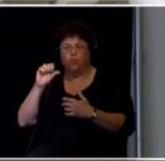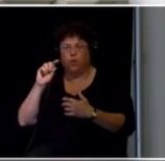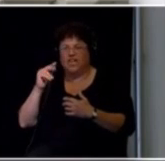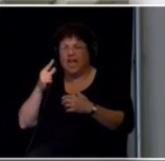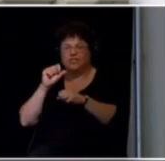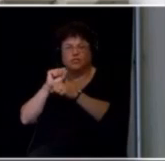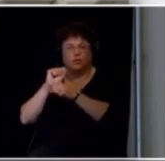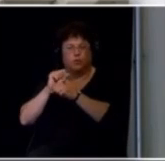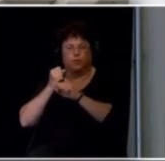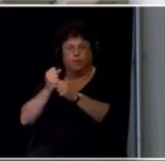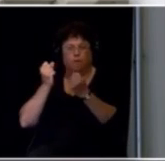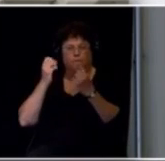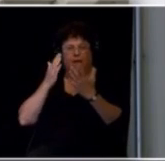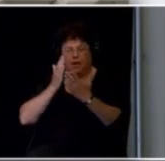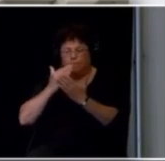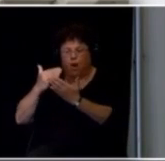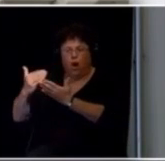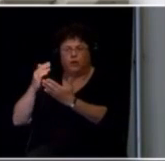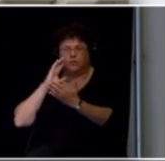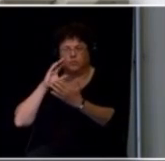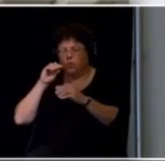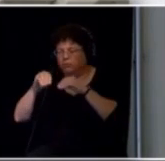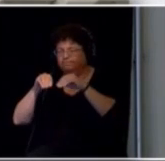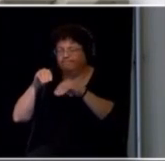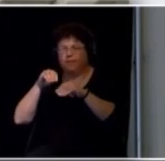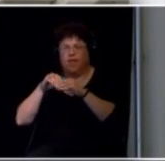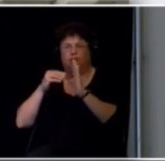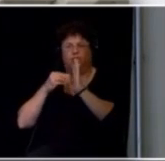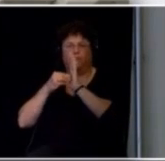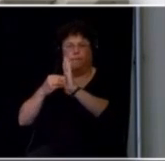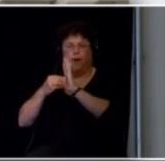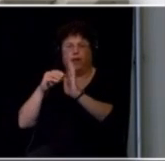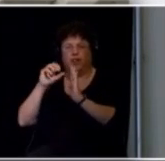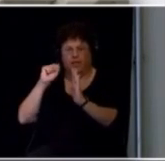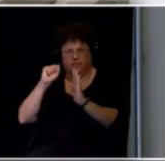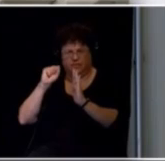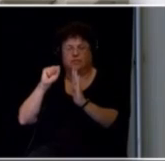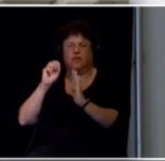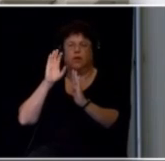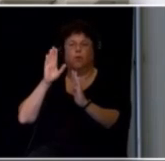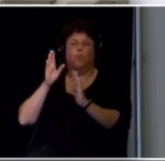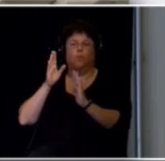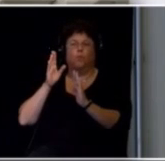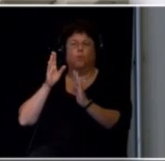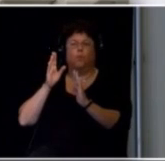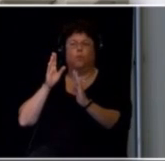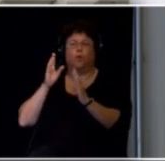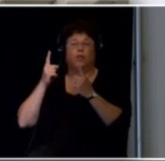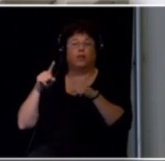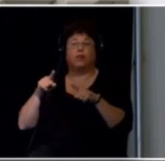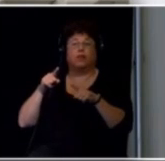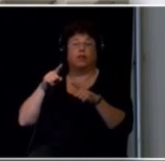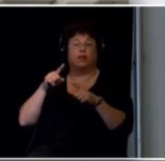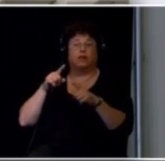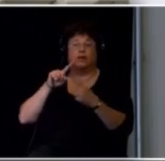lot of parts that will go into the Model S, and that'll be done in the